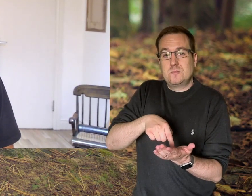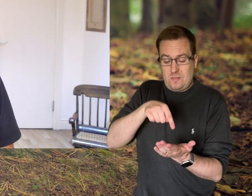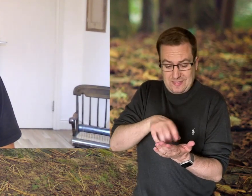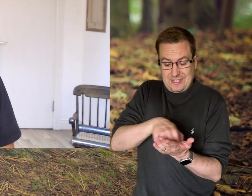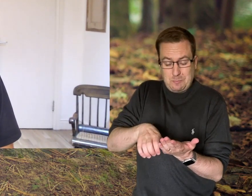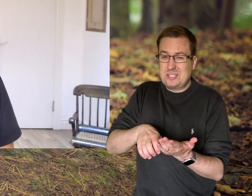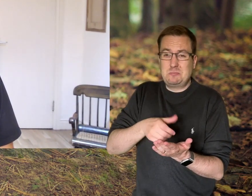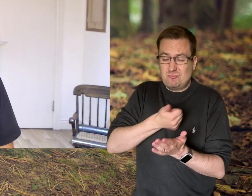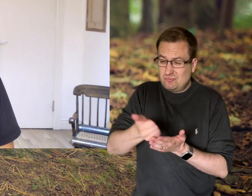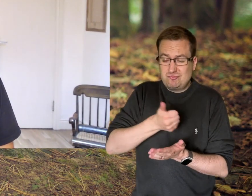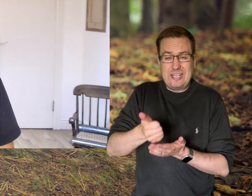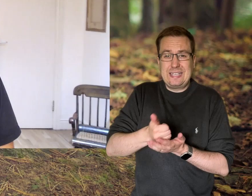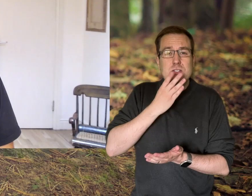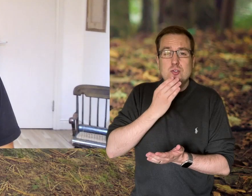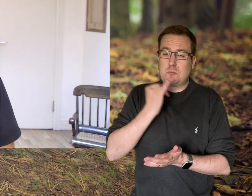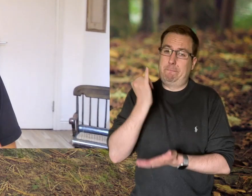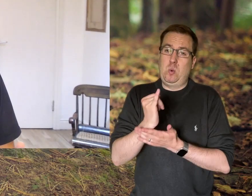misused and